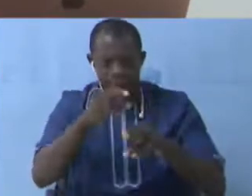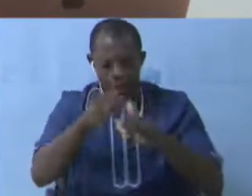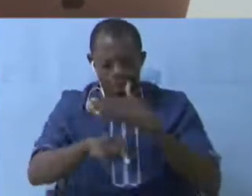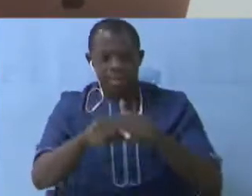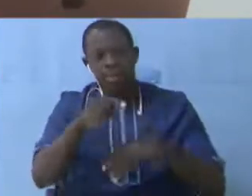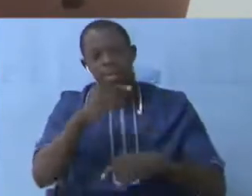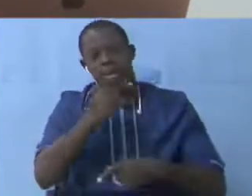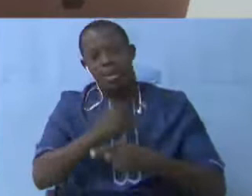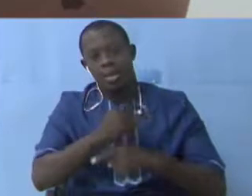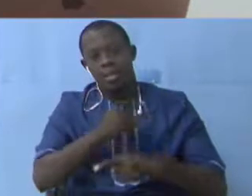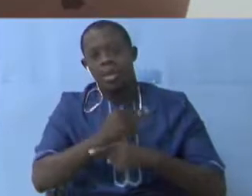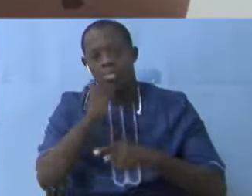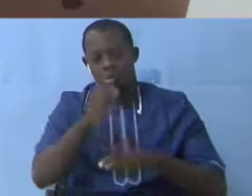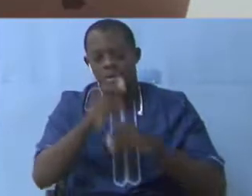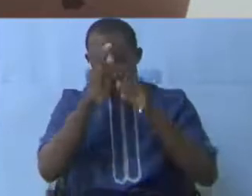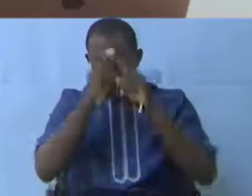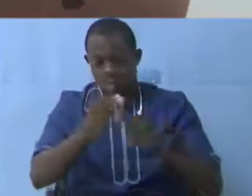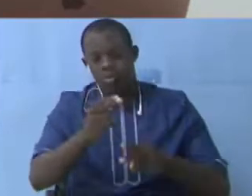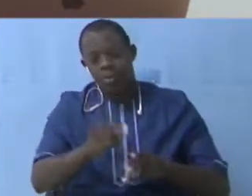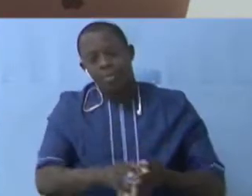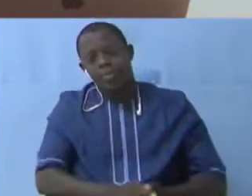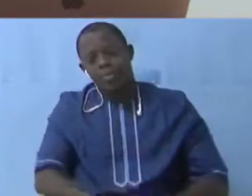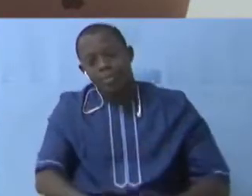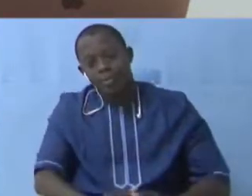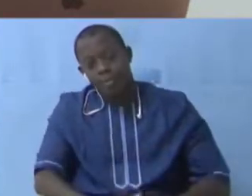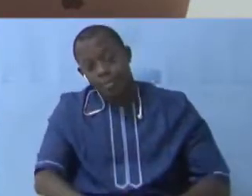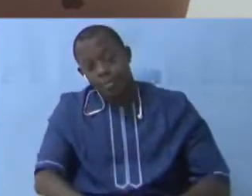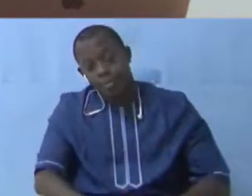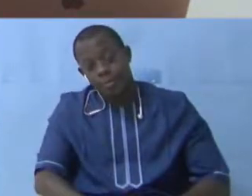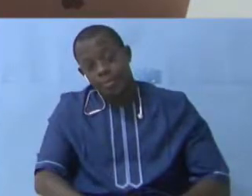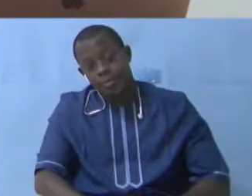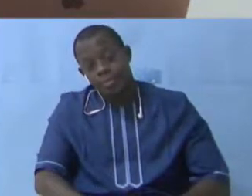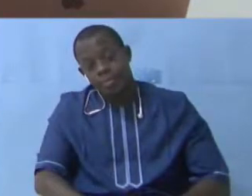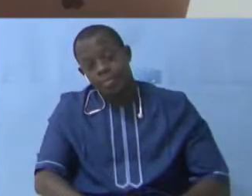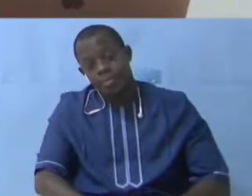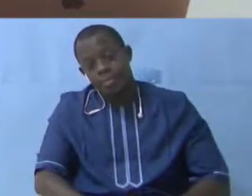doom aadama day fonka nañ ko fii ci biir réew mi.